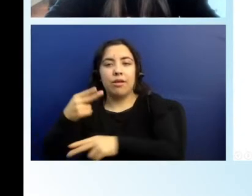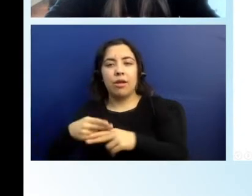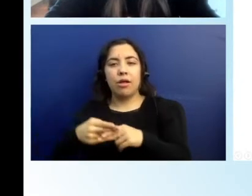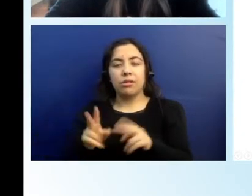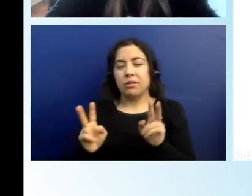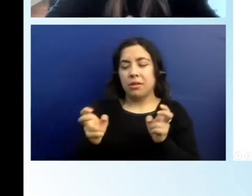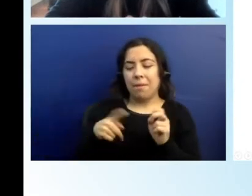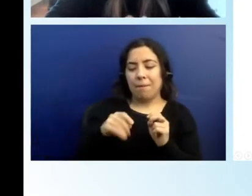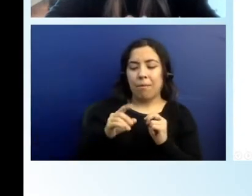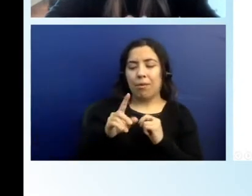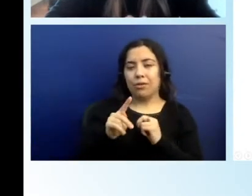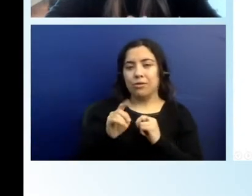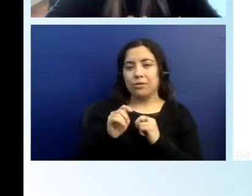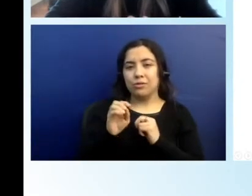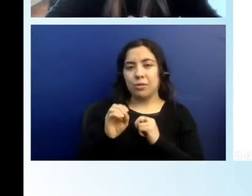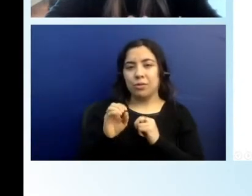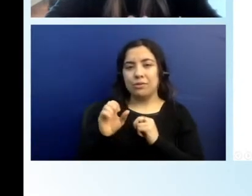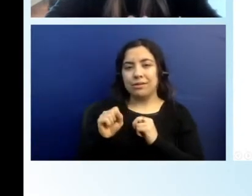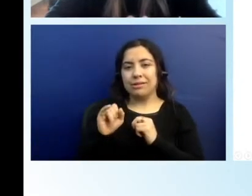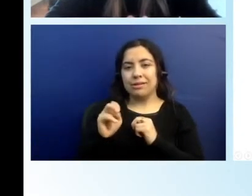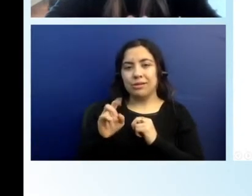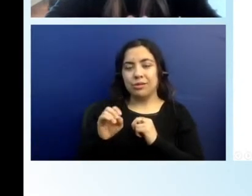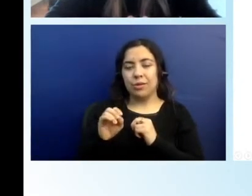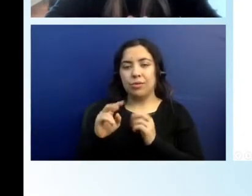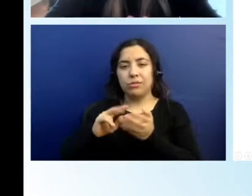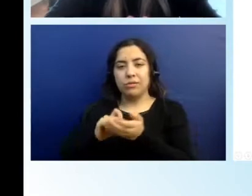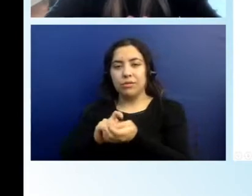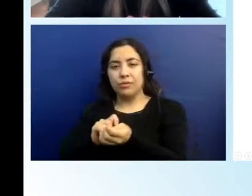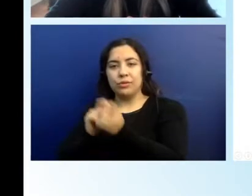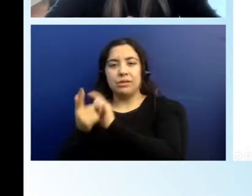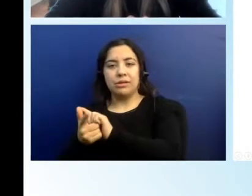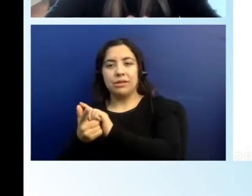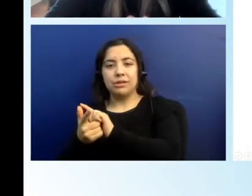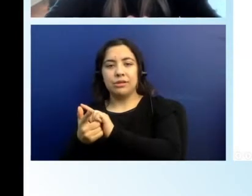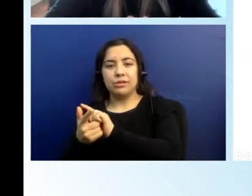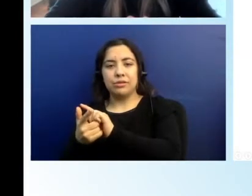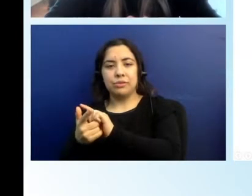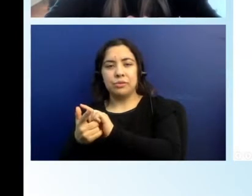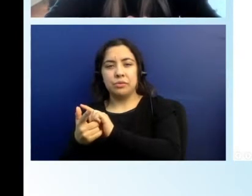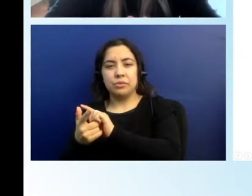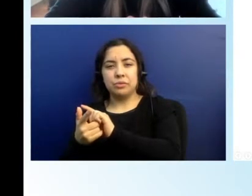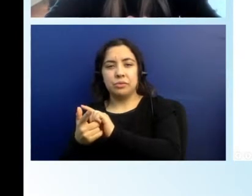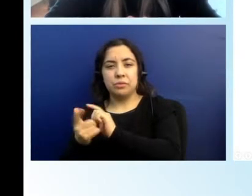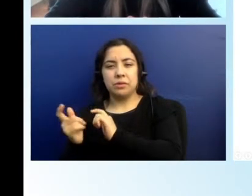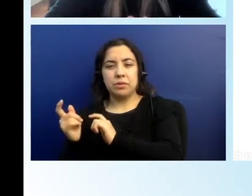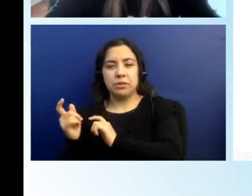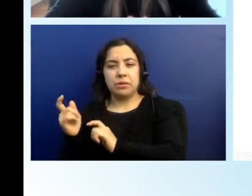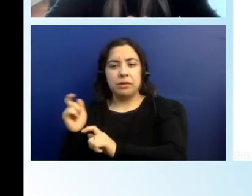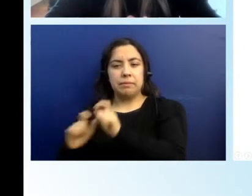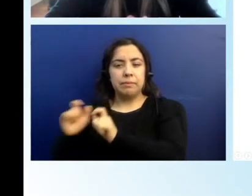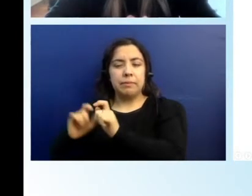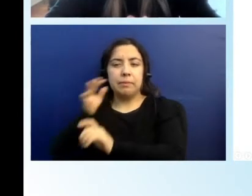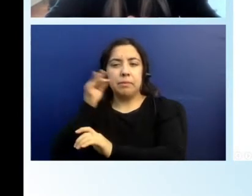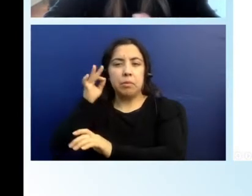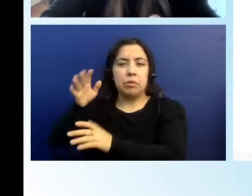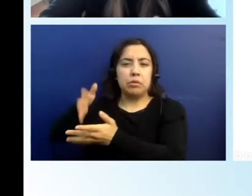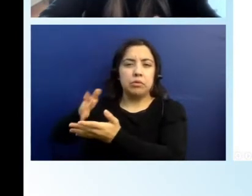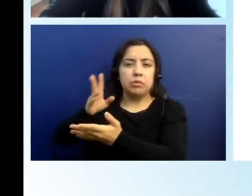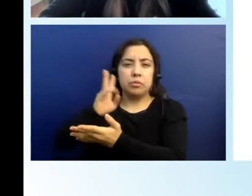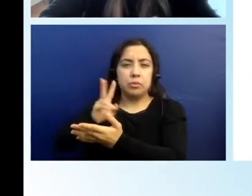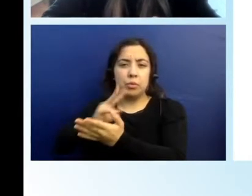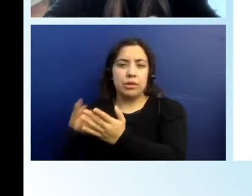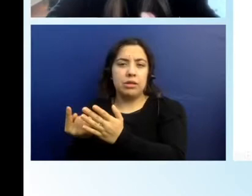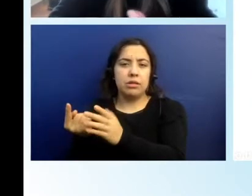effigy earthwork to be created since the founding of the United States, as recorded. And, you know, the community came